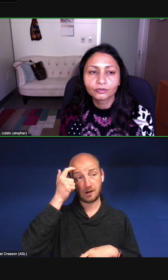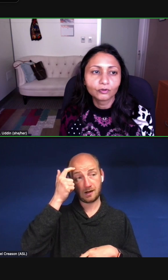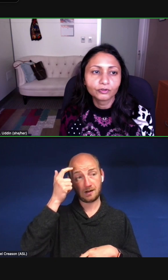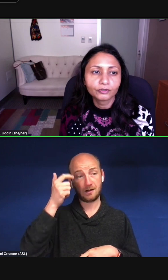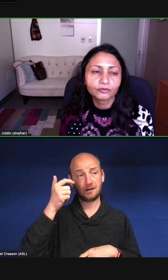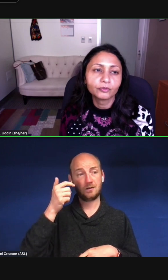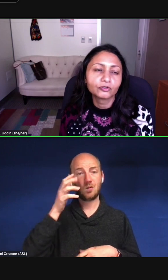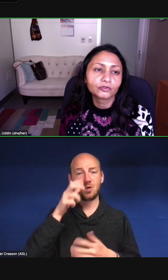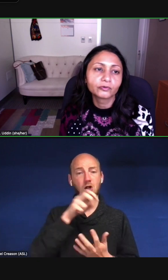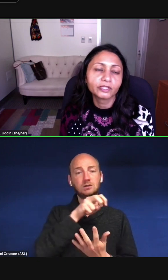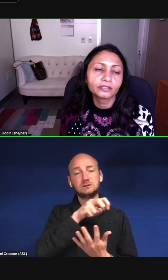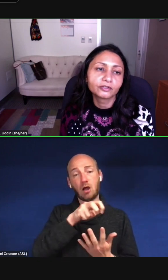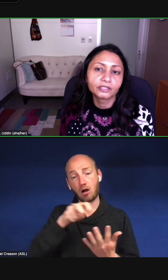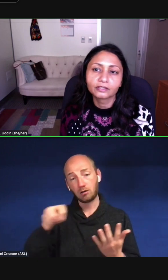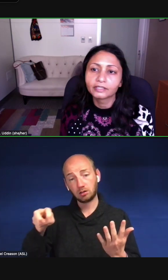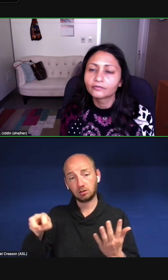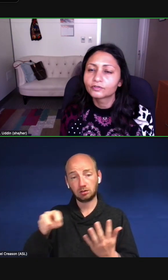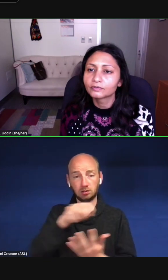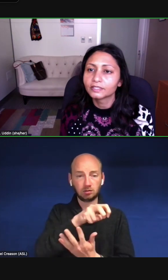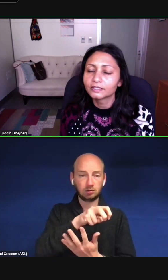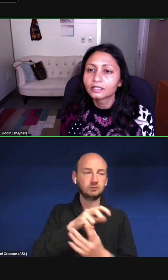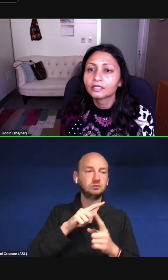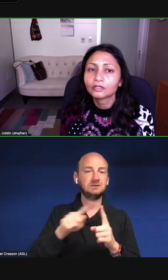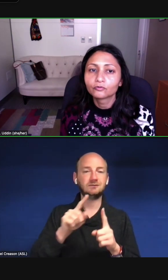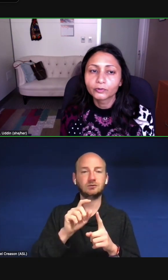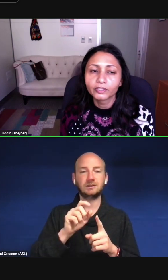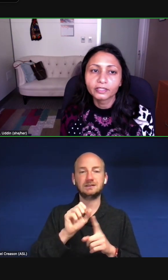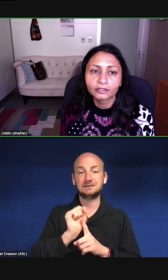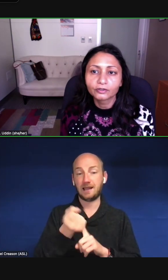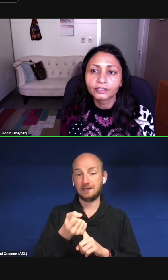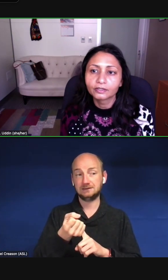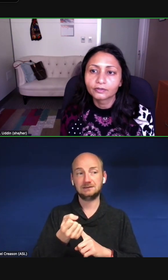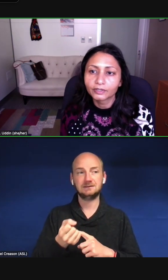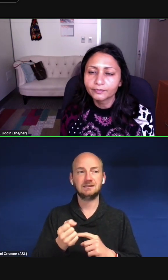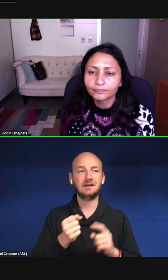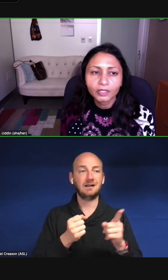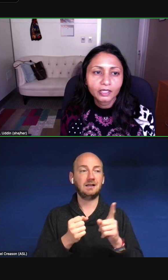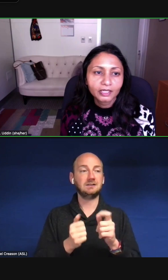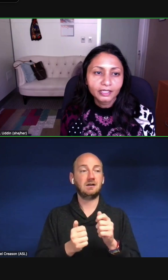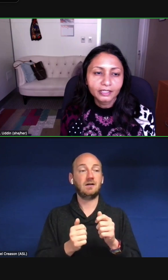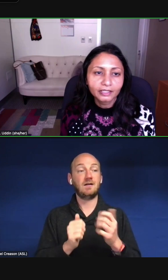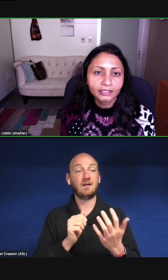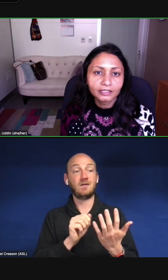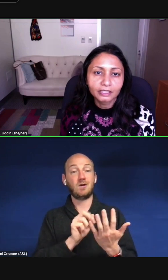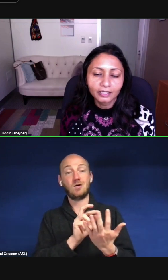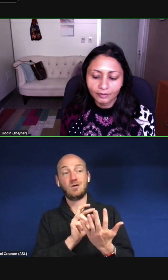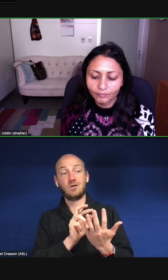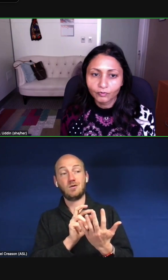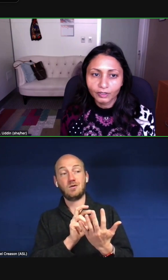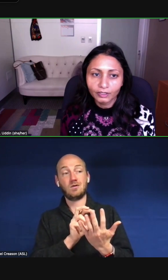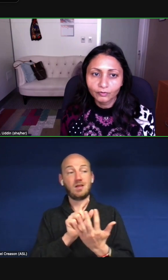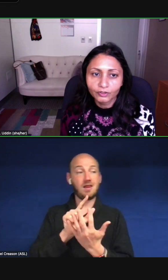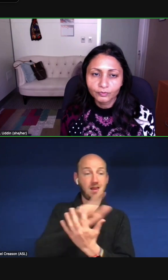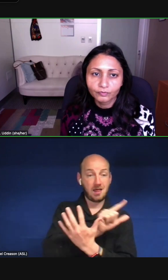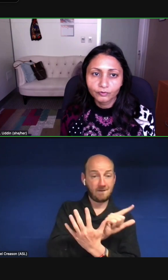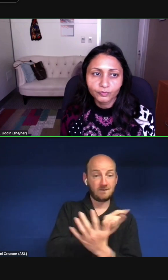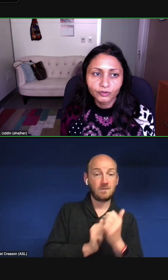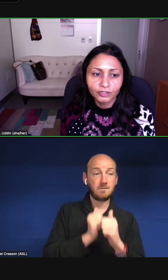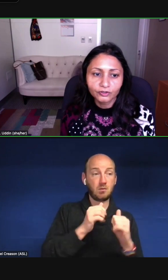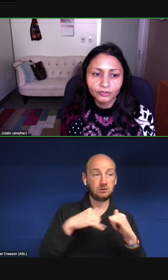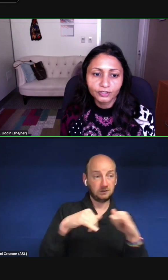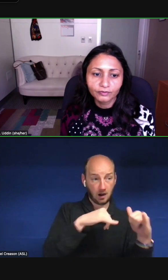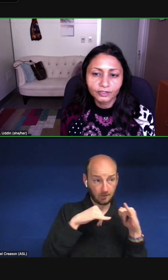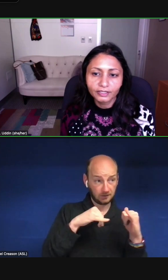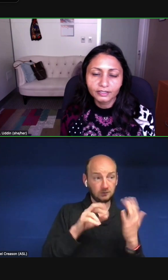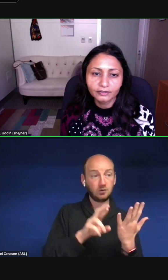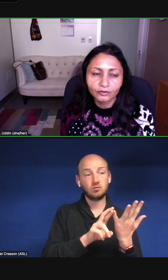that I've shown ordered from most frequently occurring on the left to least frequently occurring on the right. And what's